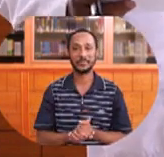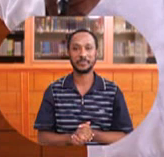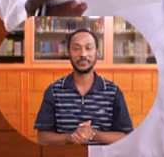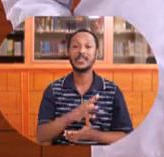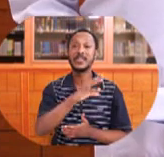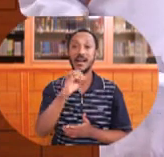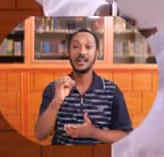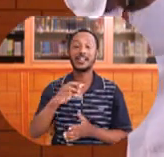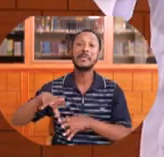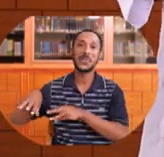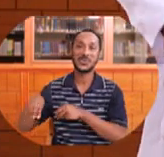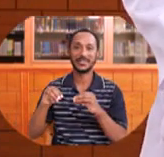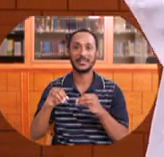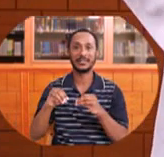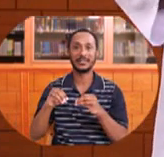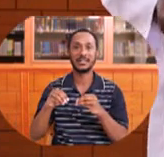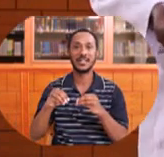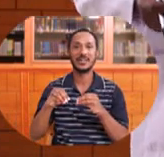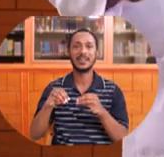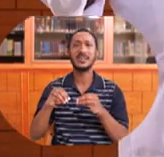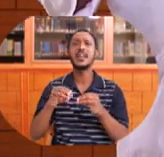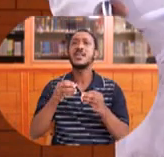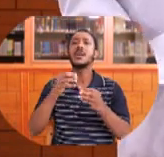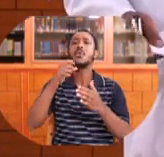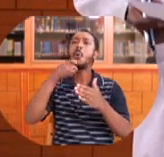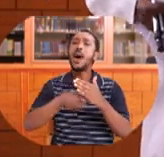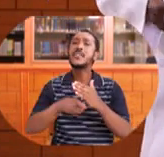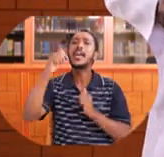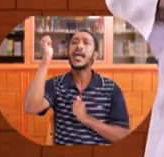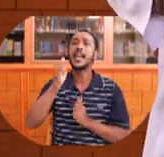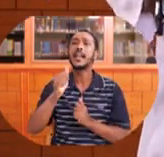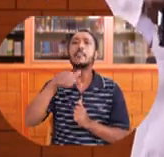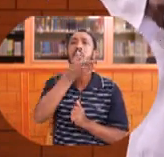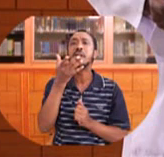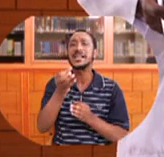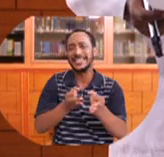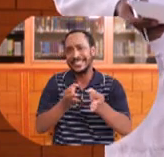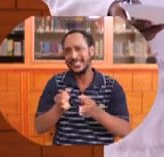So, students, can you define what air is, please?